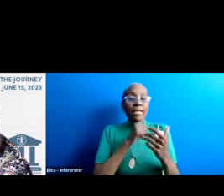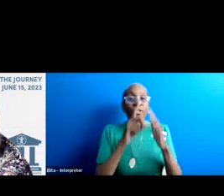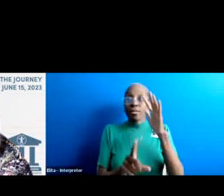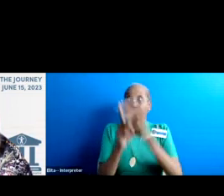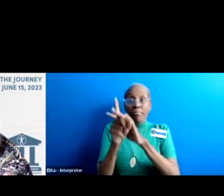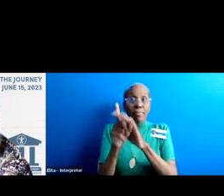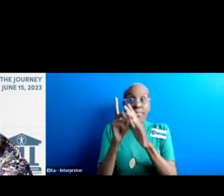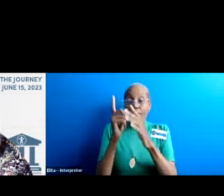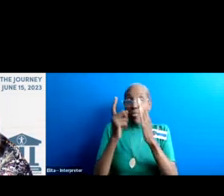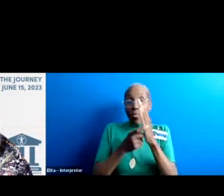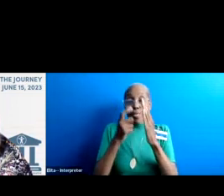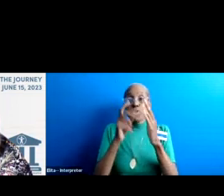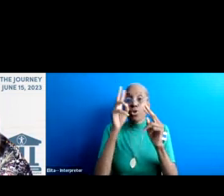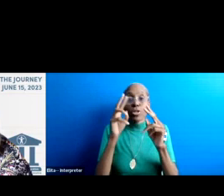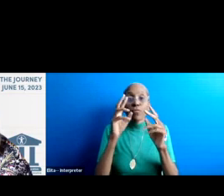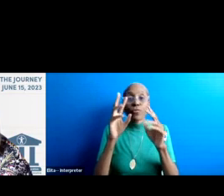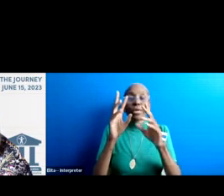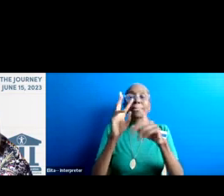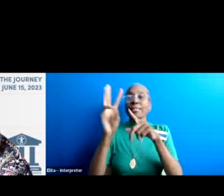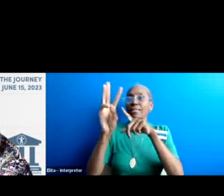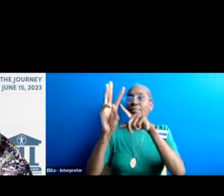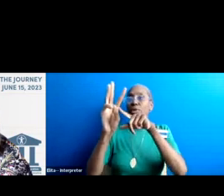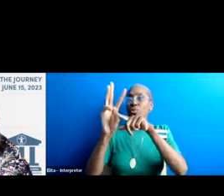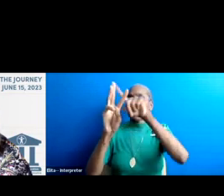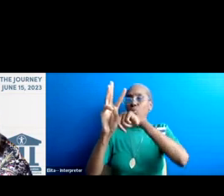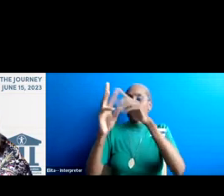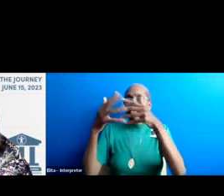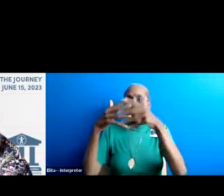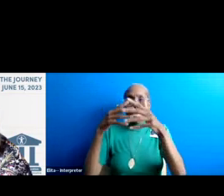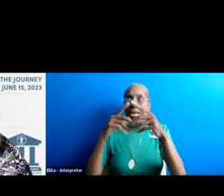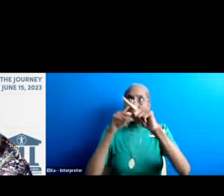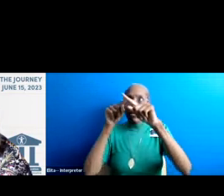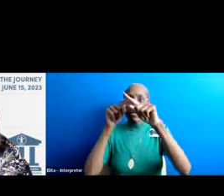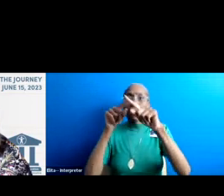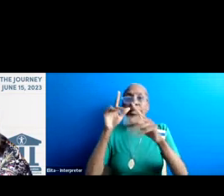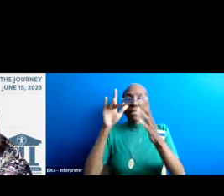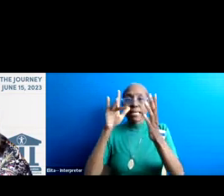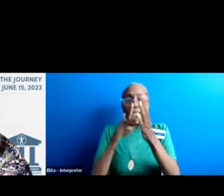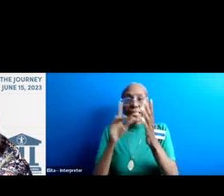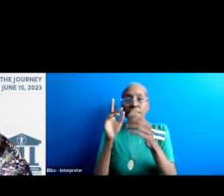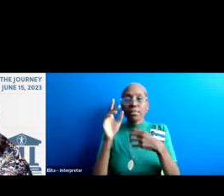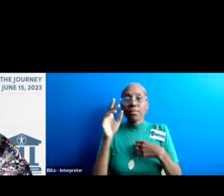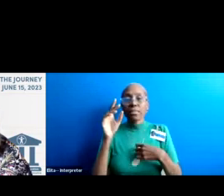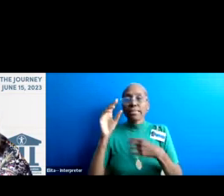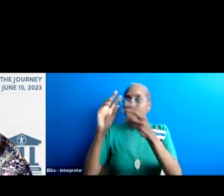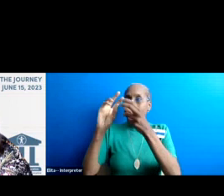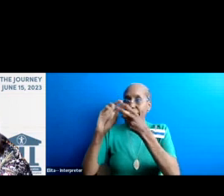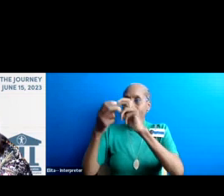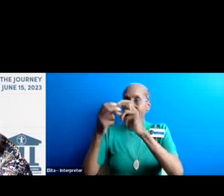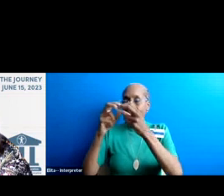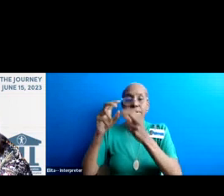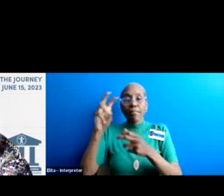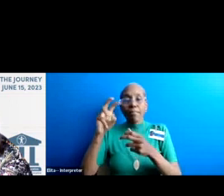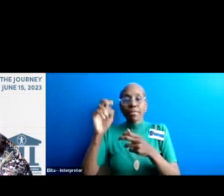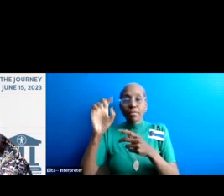already populating up here, you're looking for this W with a gray background. If it's not up here, you can click on this little jigsaw piece